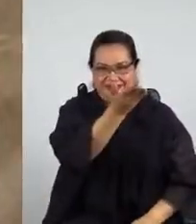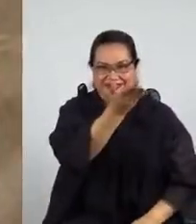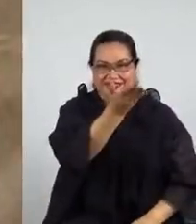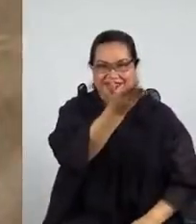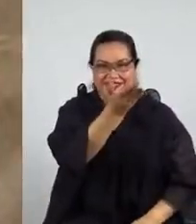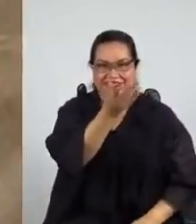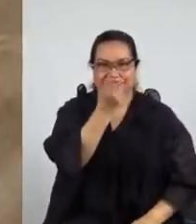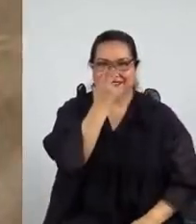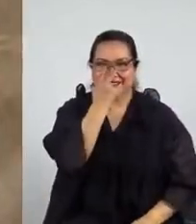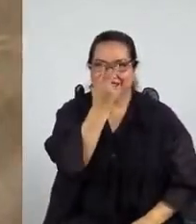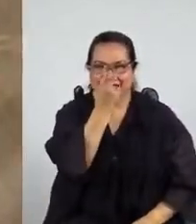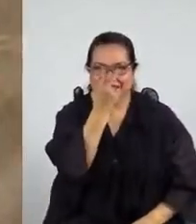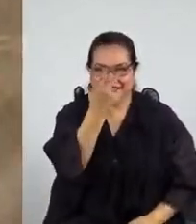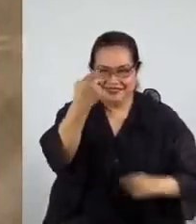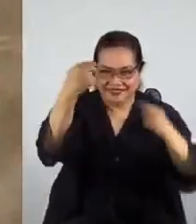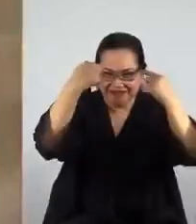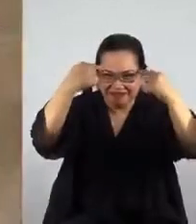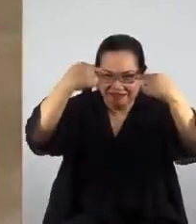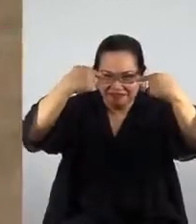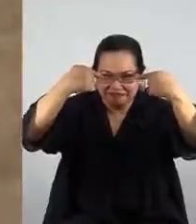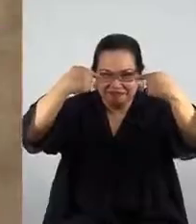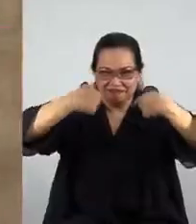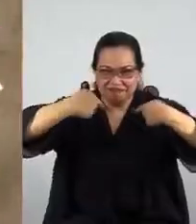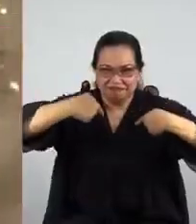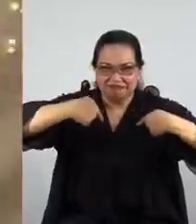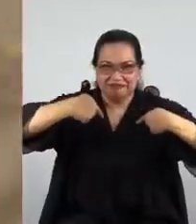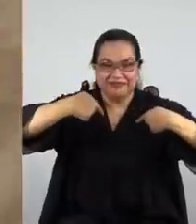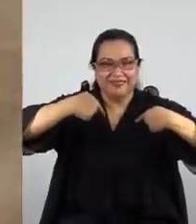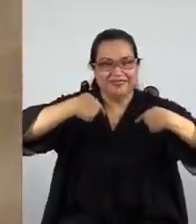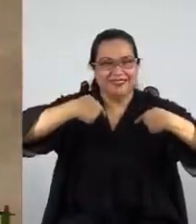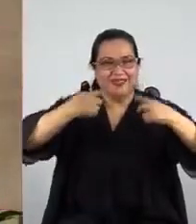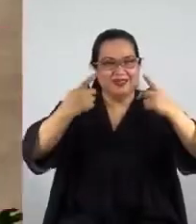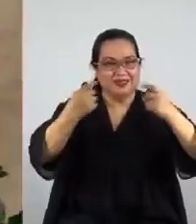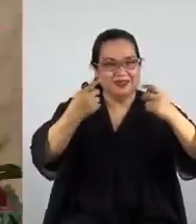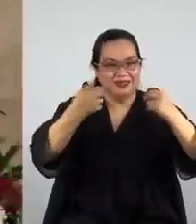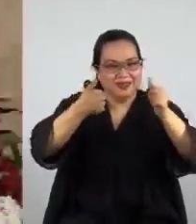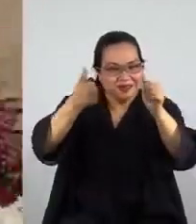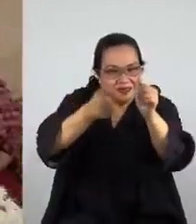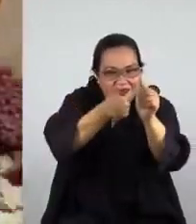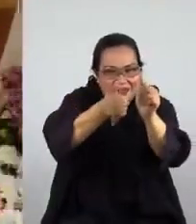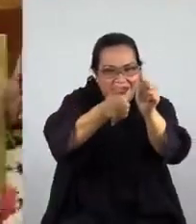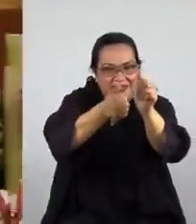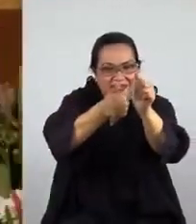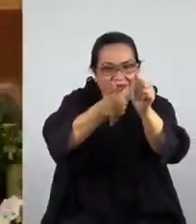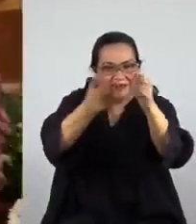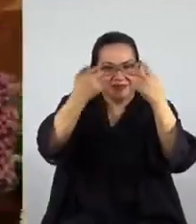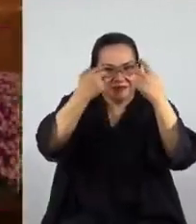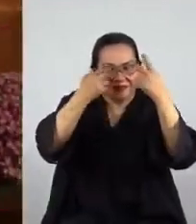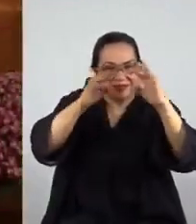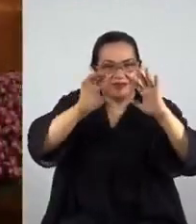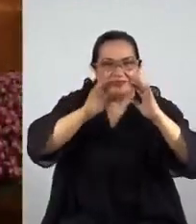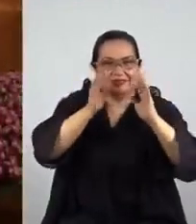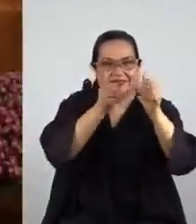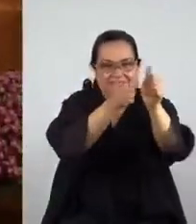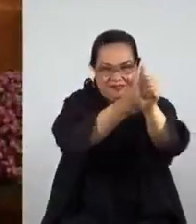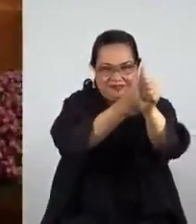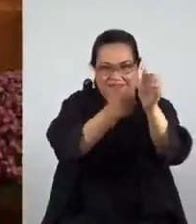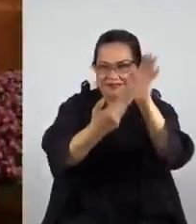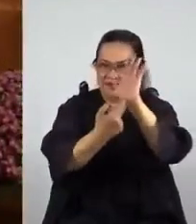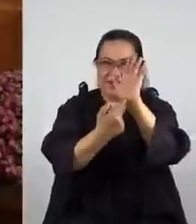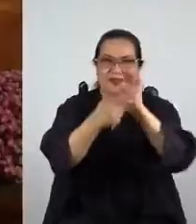fix your eyes on me. Look at what I am doing. Follow it. Follow the pattern that I'll be showing